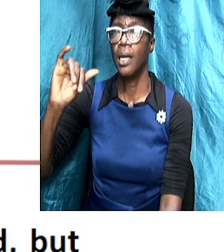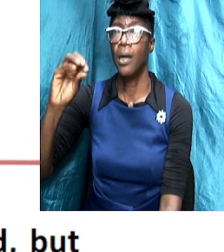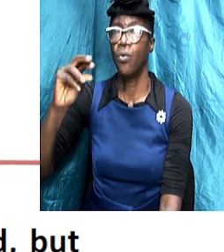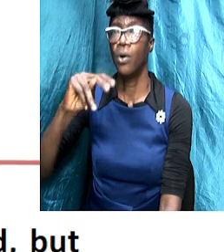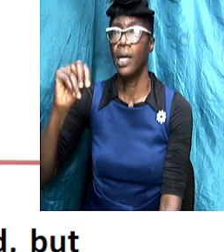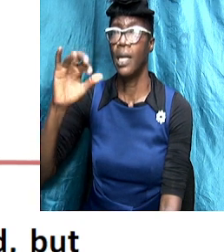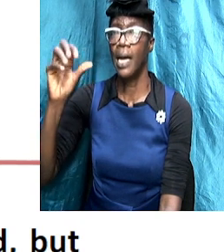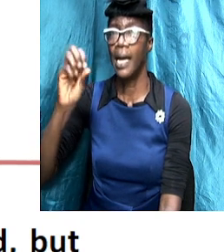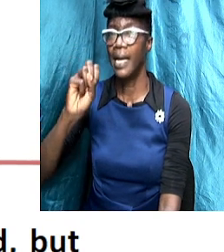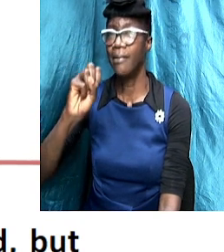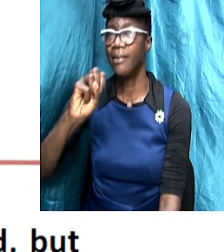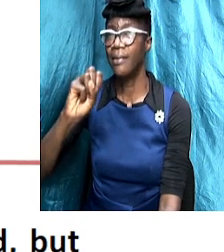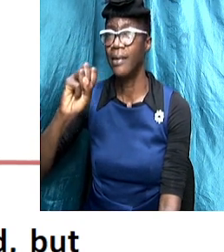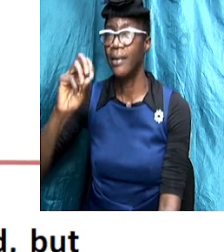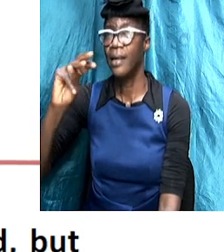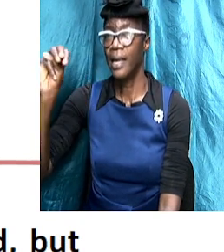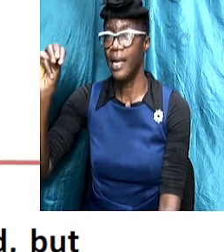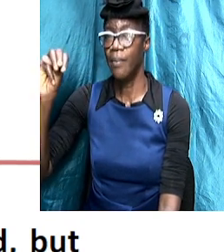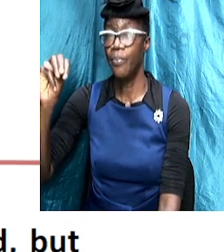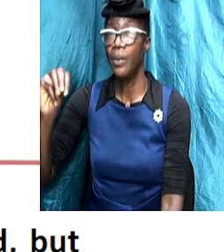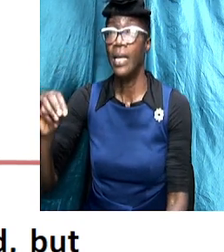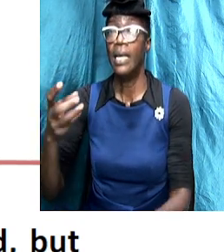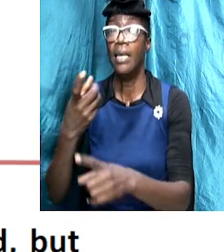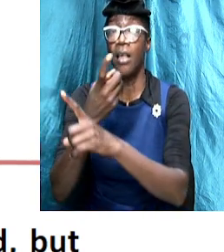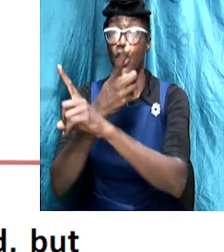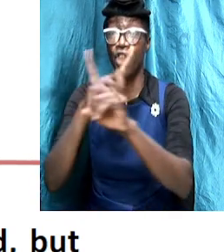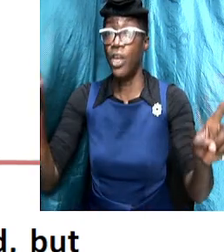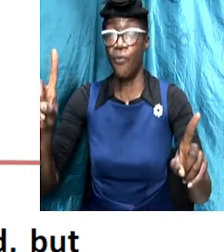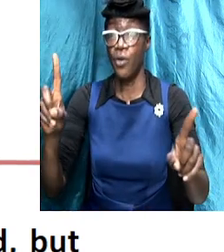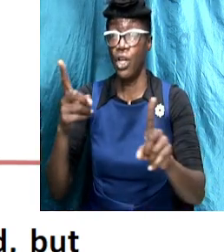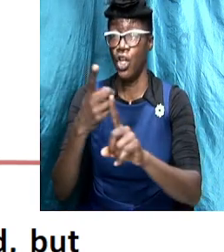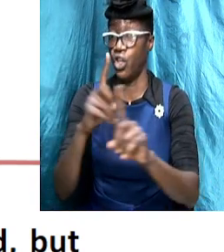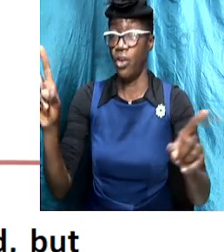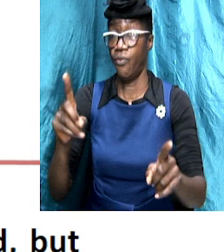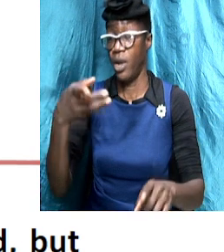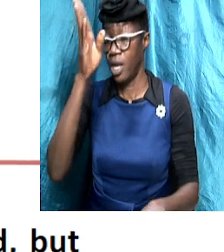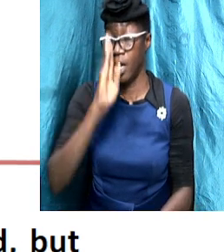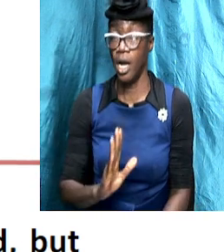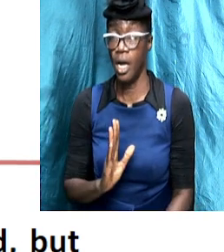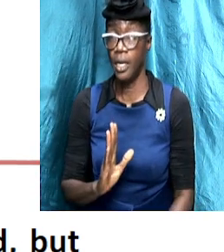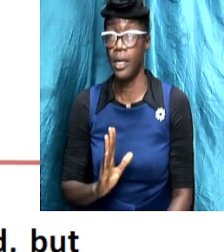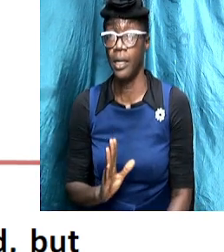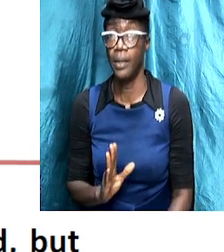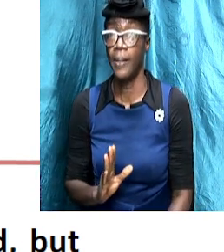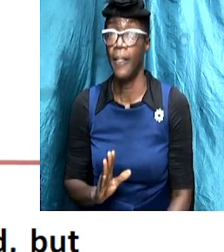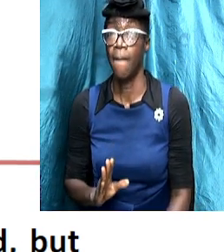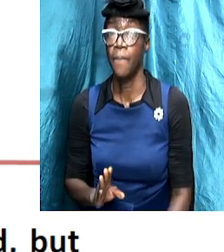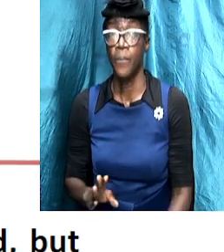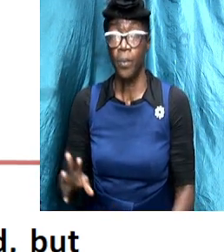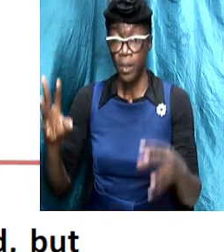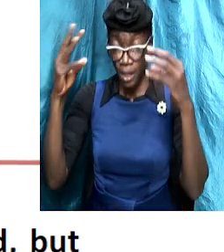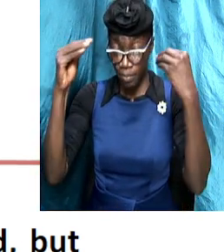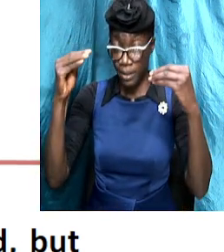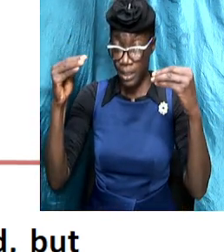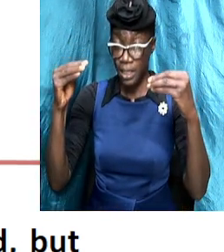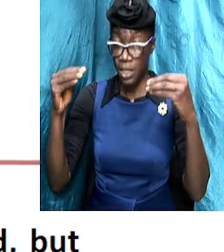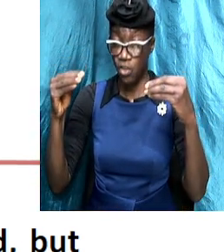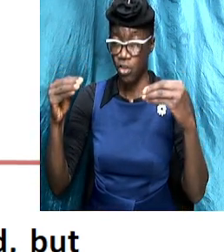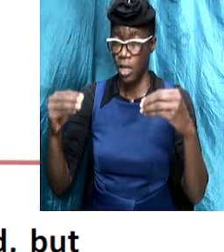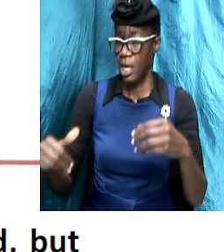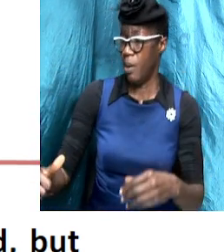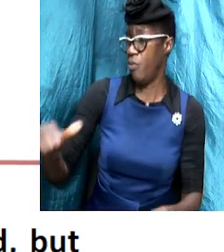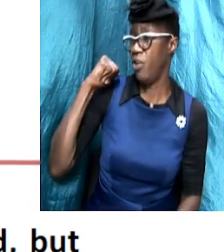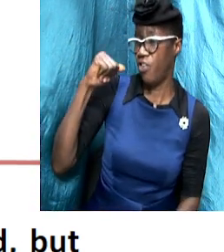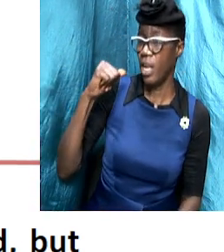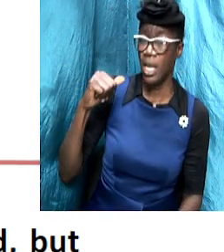saying that the Jehovah of the Old Testament is a total different God. Amen. He was this guy who was teaching that, look here, man, he reject the entire